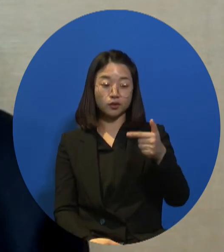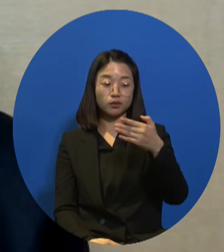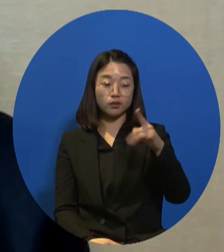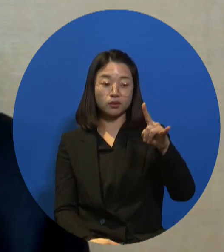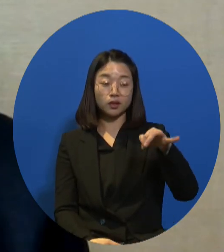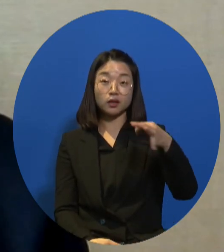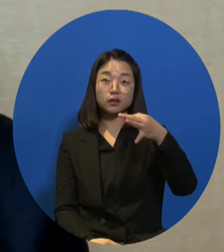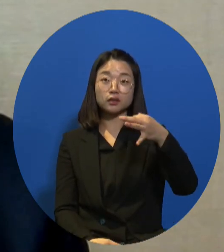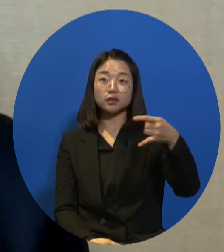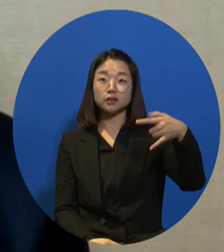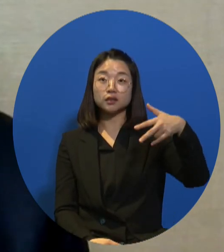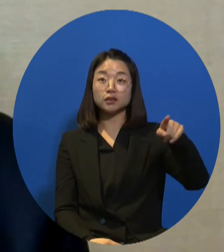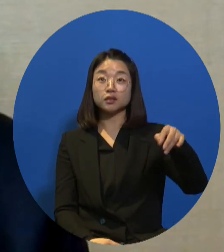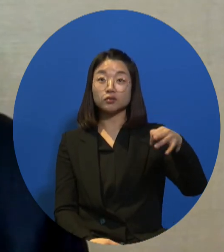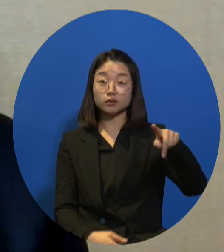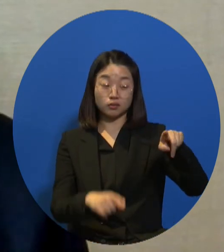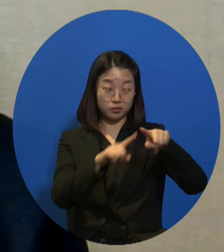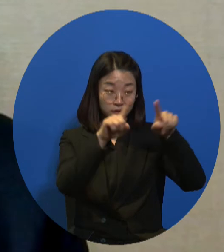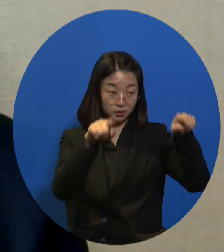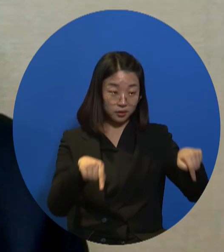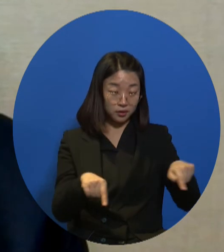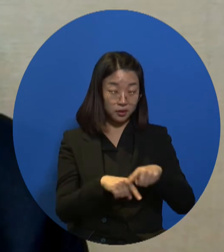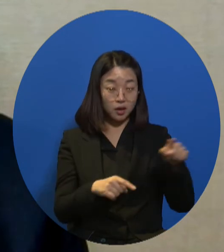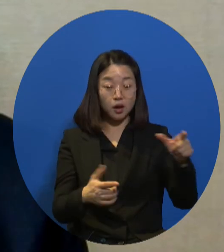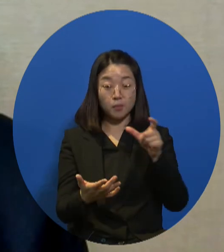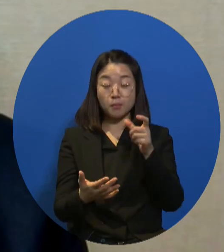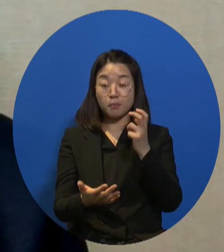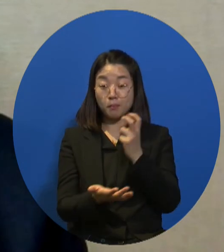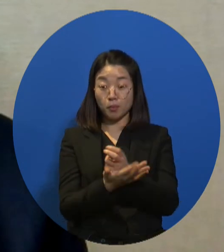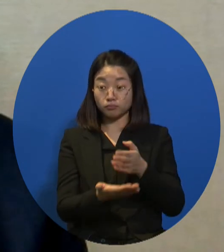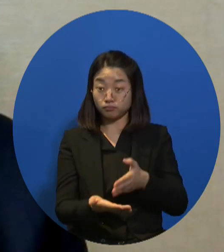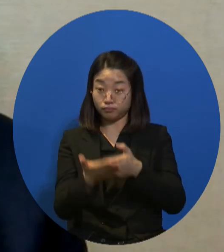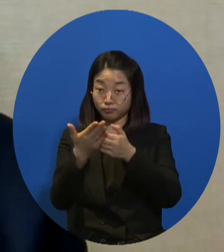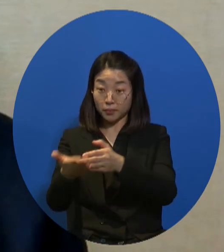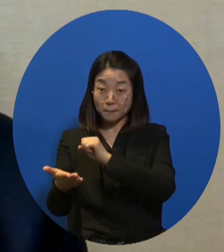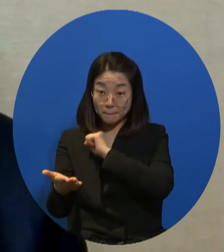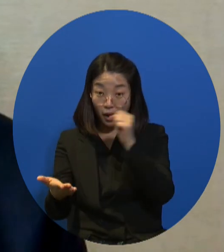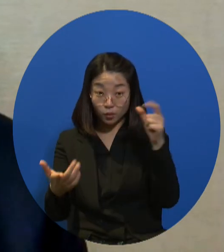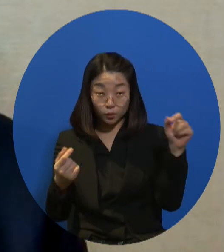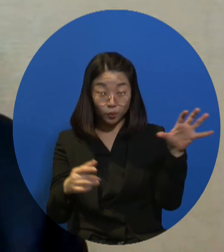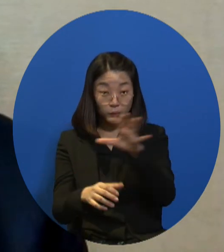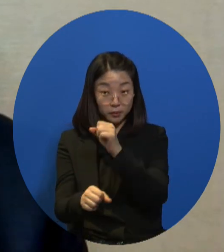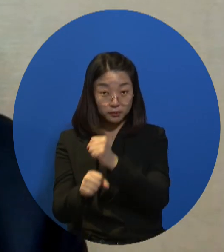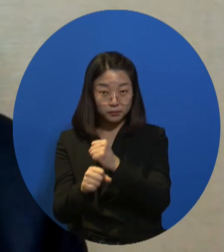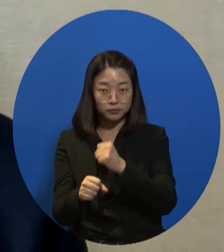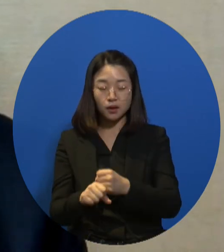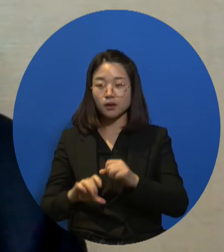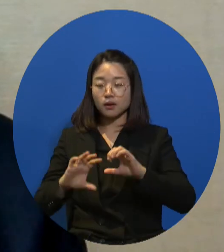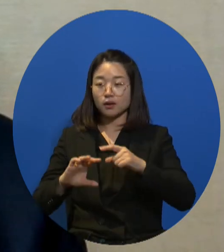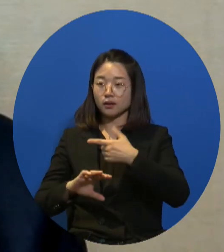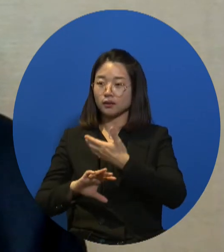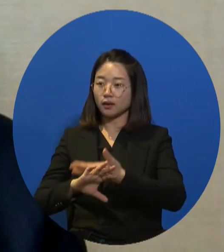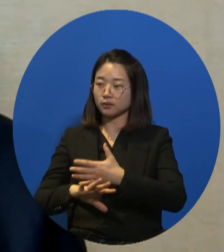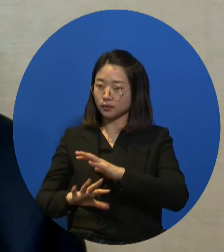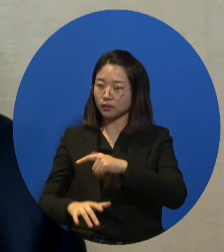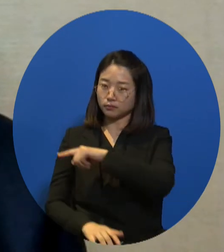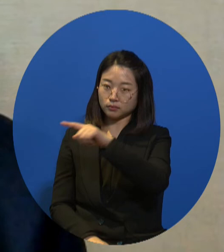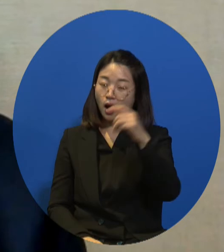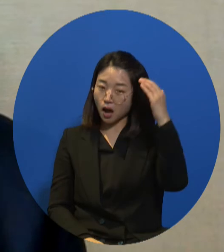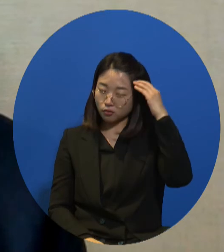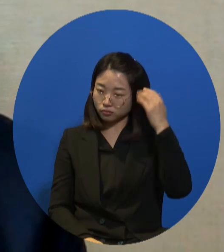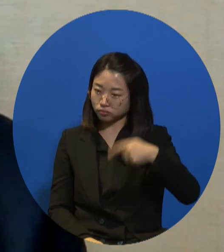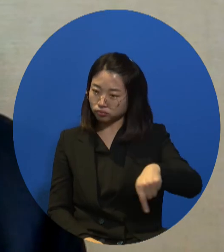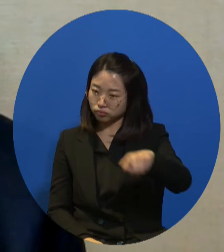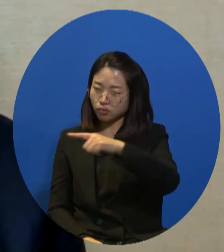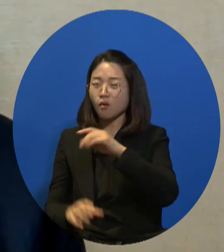include them. And when the optional protocol is ratified, the follow-up measures will need to be taken, and we will also